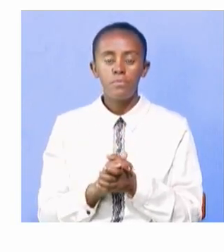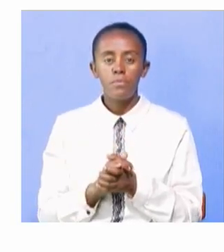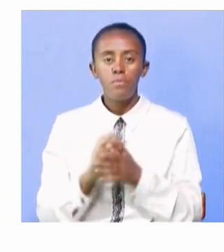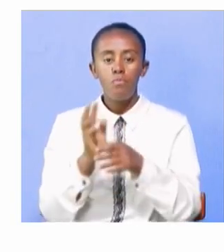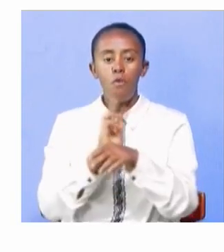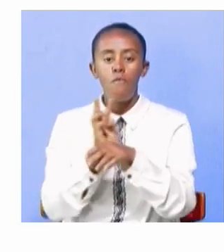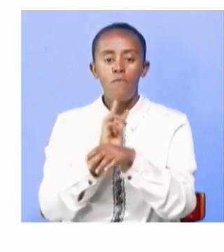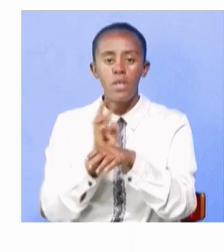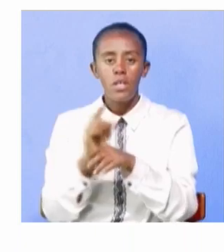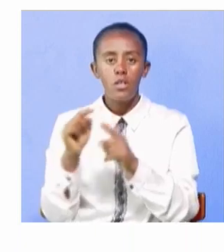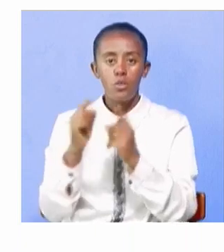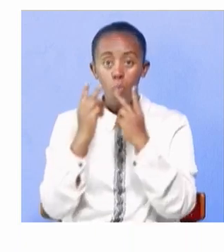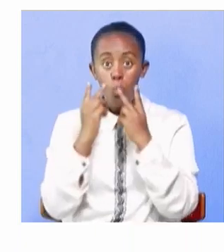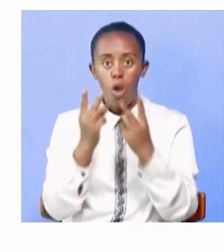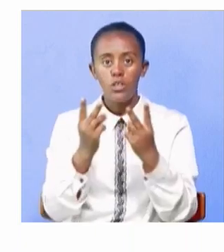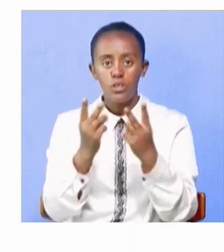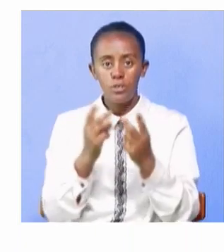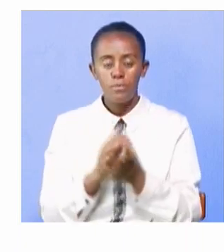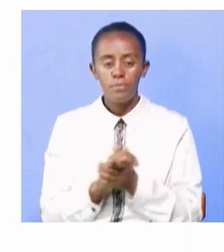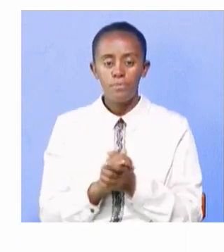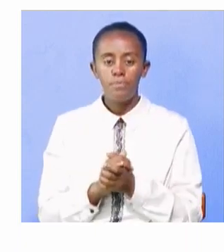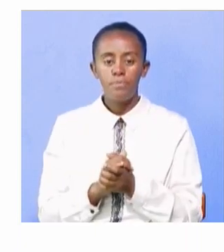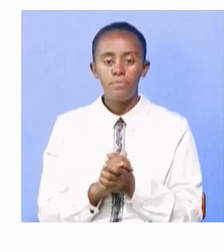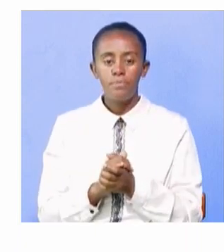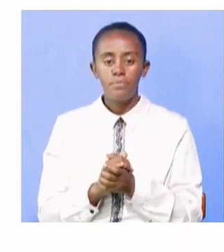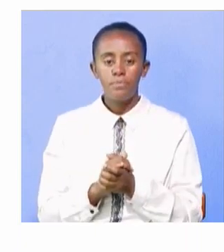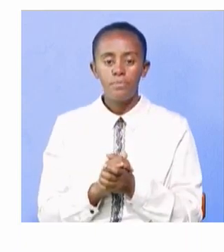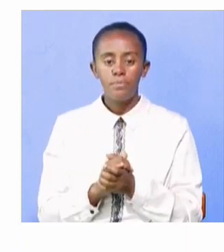movie to watch.